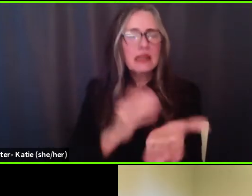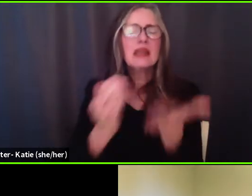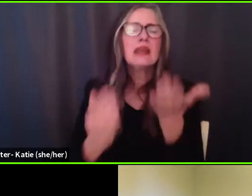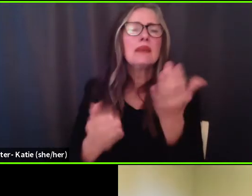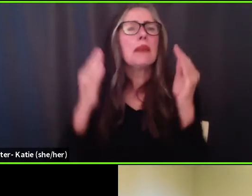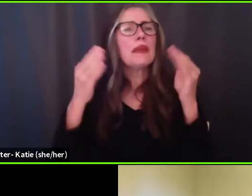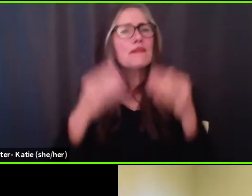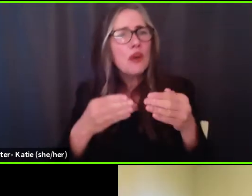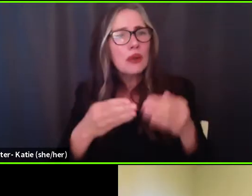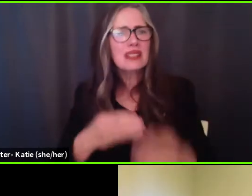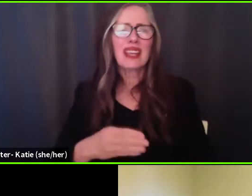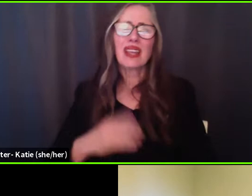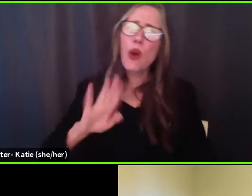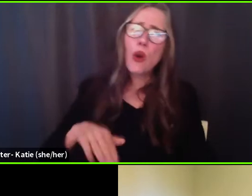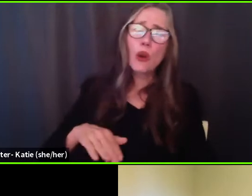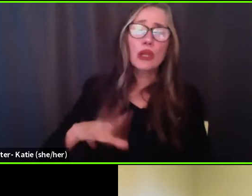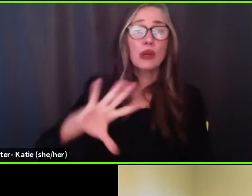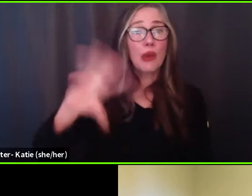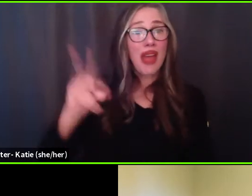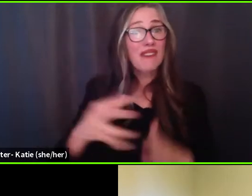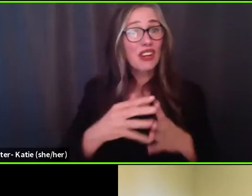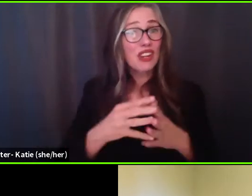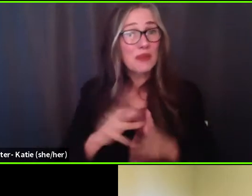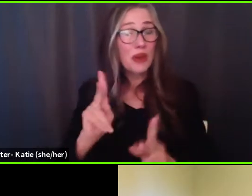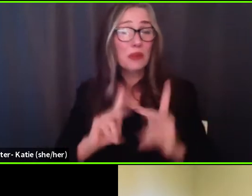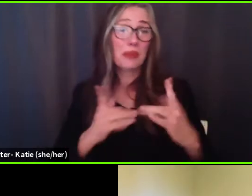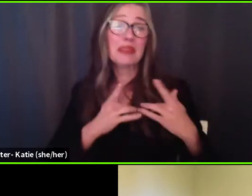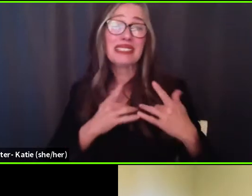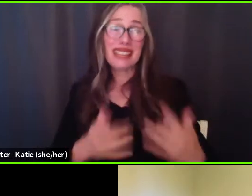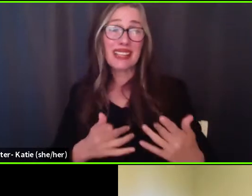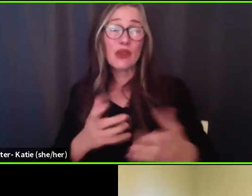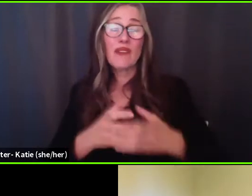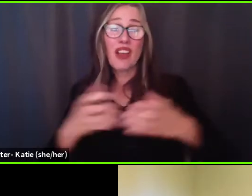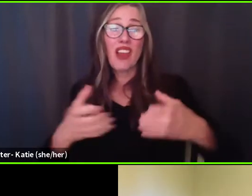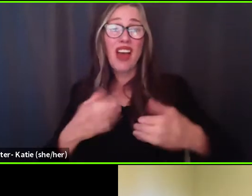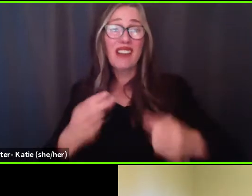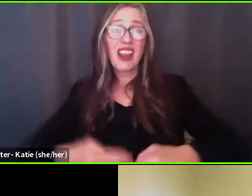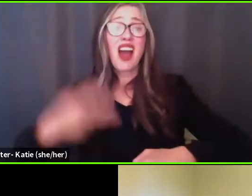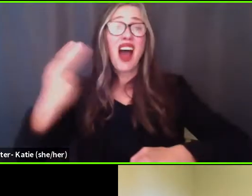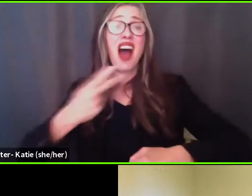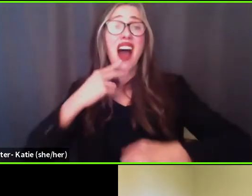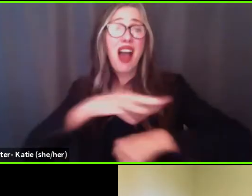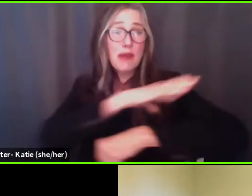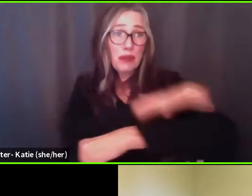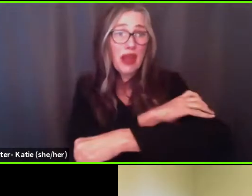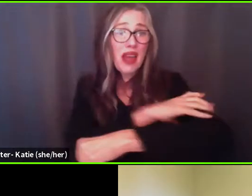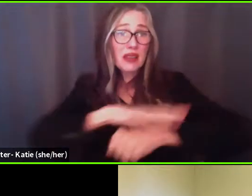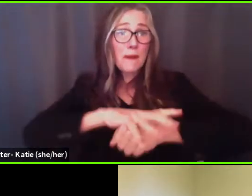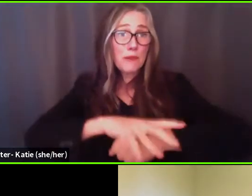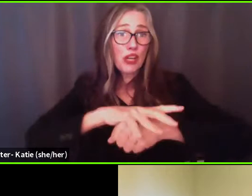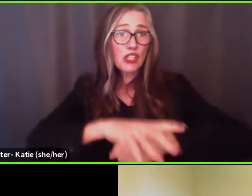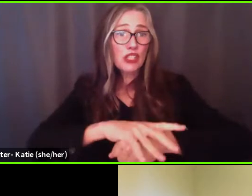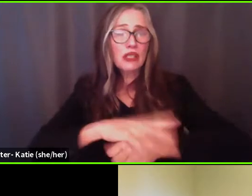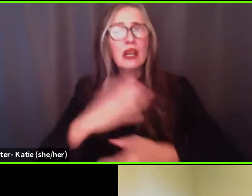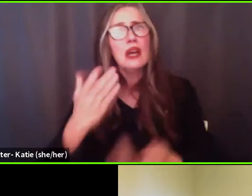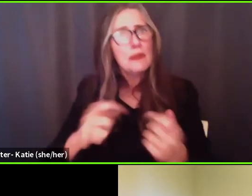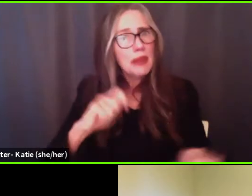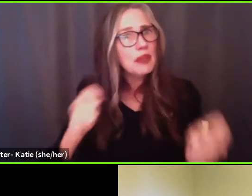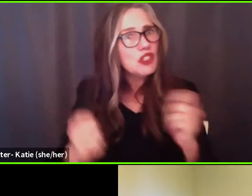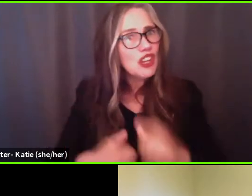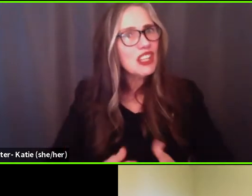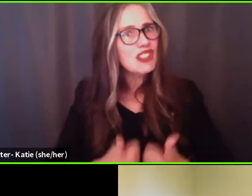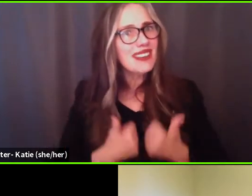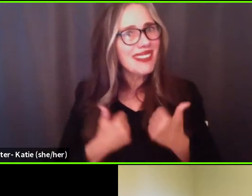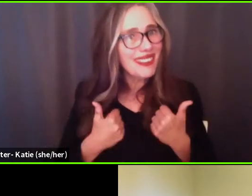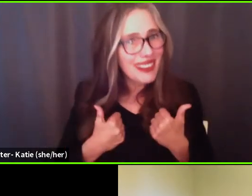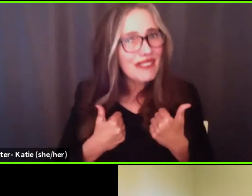in african american communities and it's clear back then we could change the living conditions and in which many communities are situated which would be much